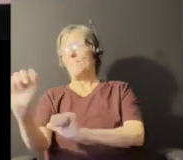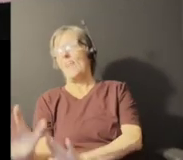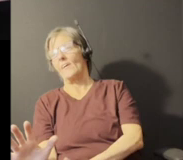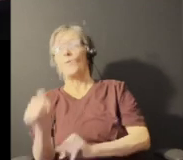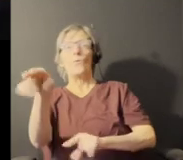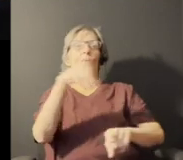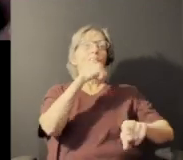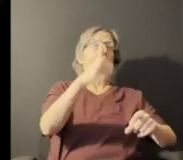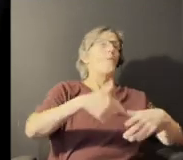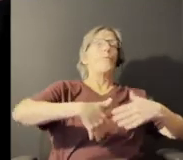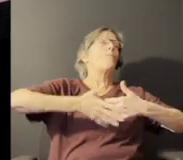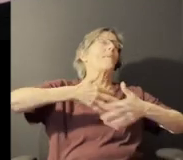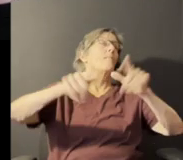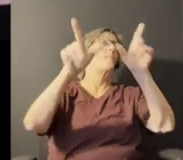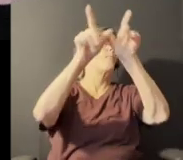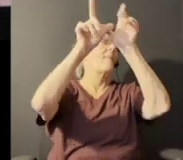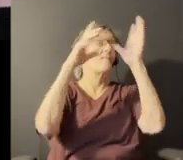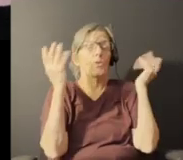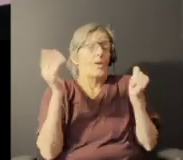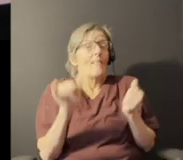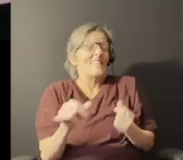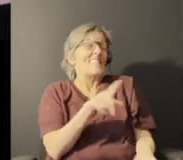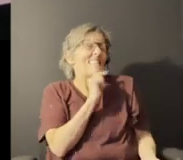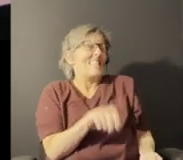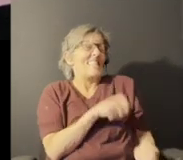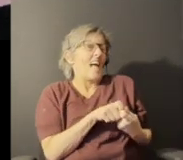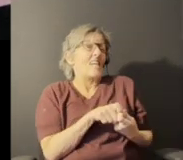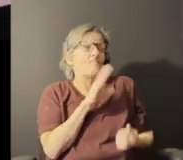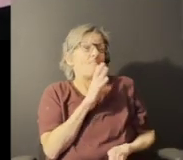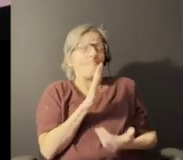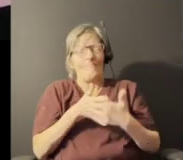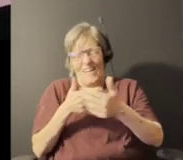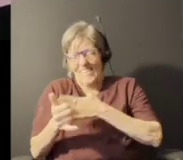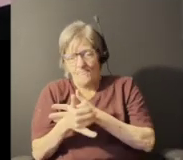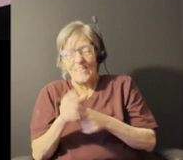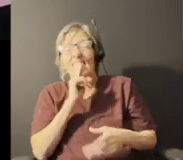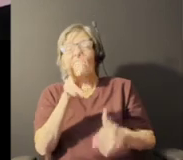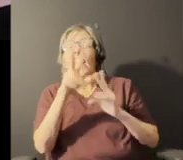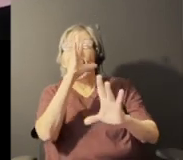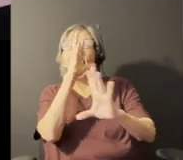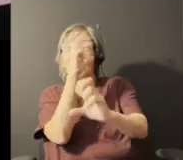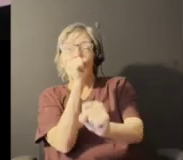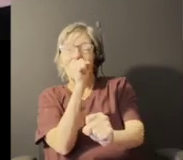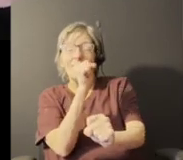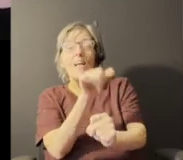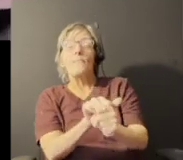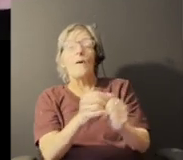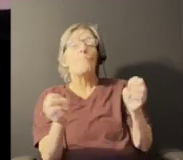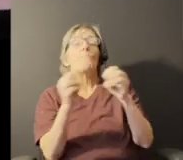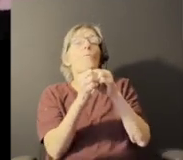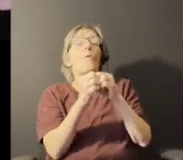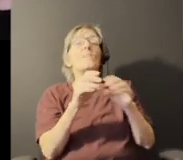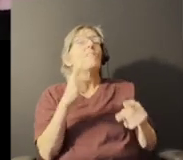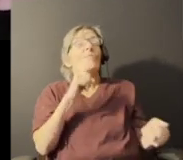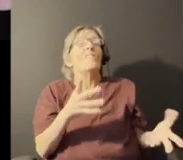not blessed, or you did something wrong, or you did, right. Exactly. So yeah, it's interesting. And even more